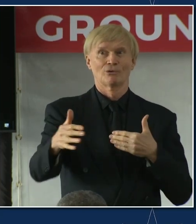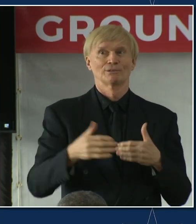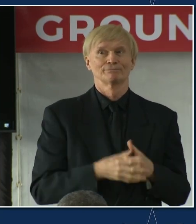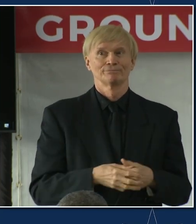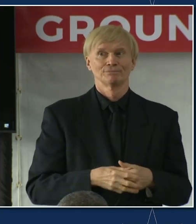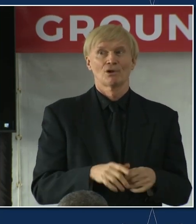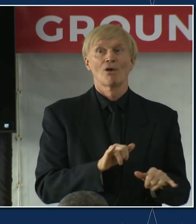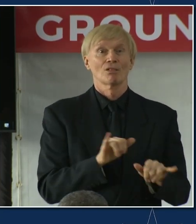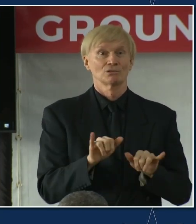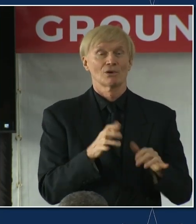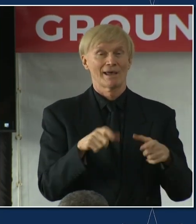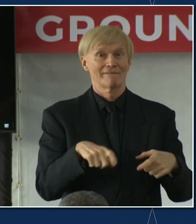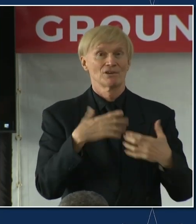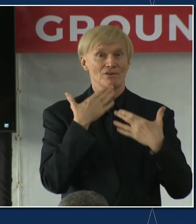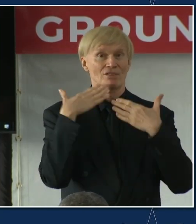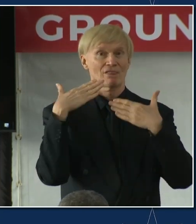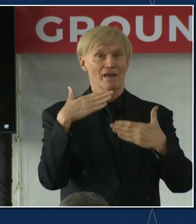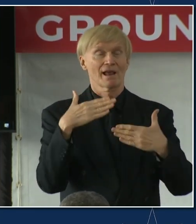Also have to thank